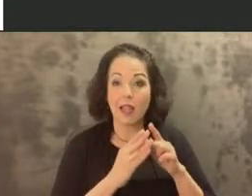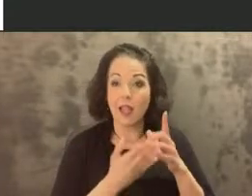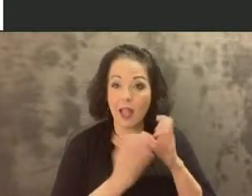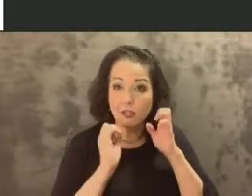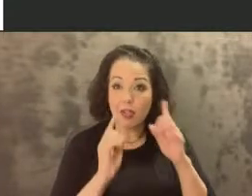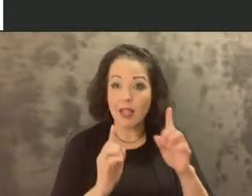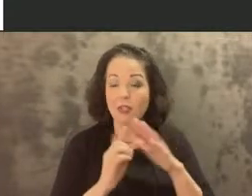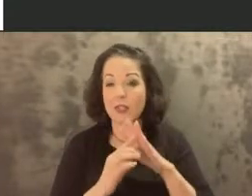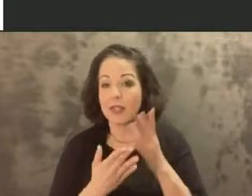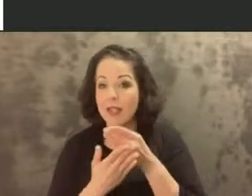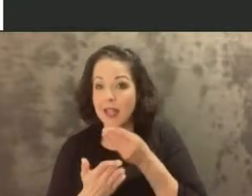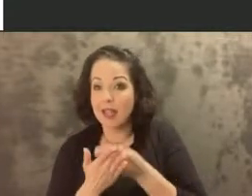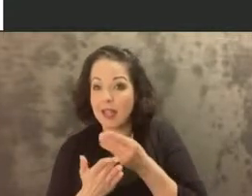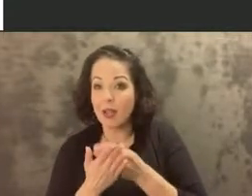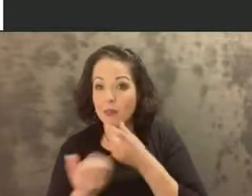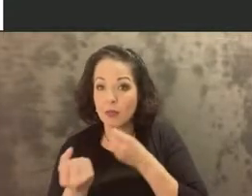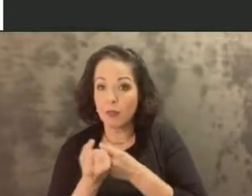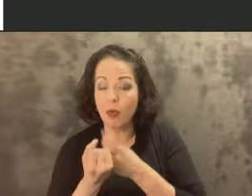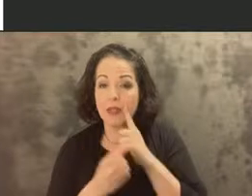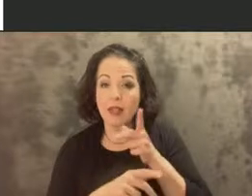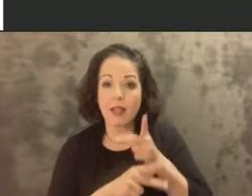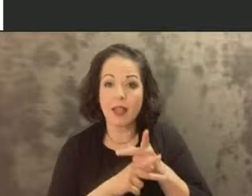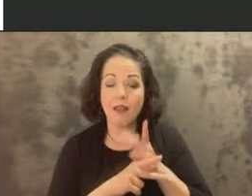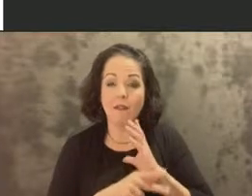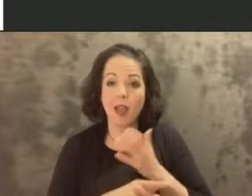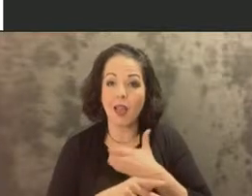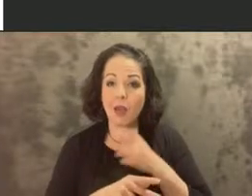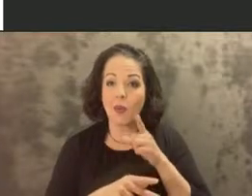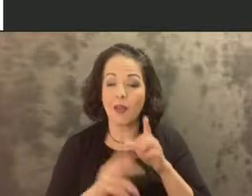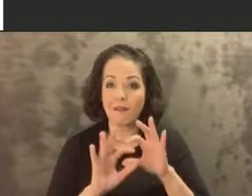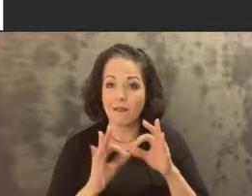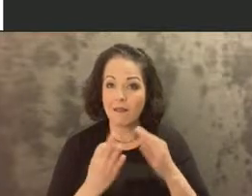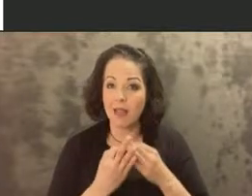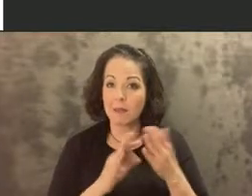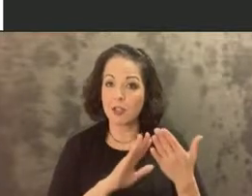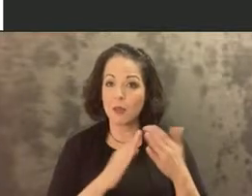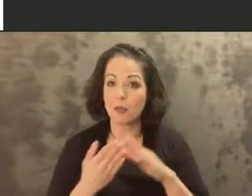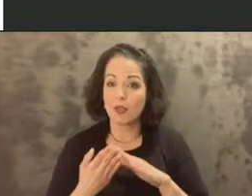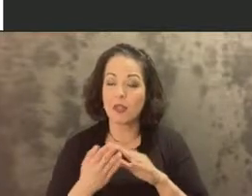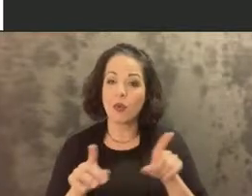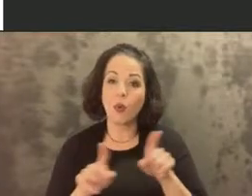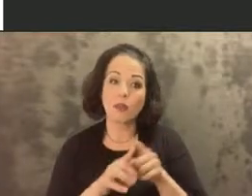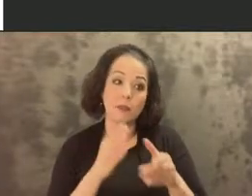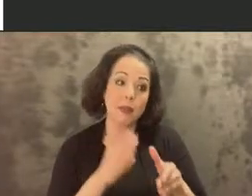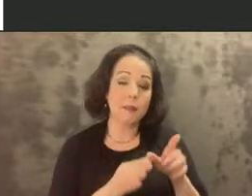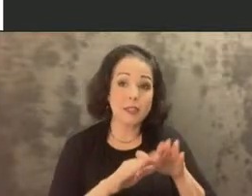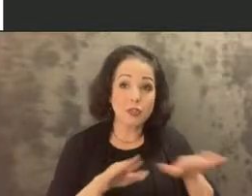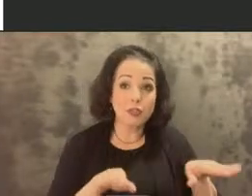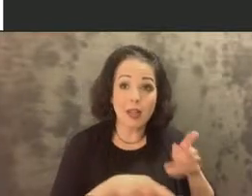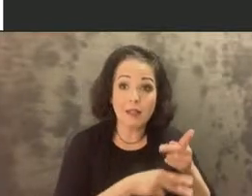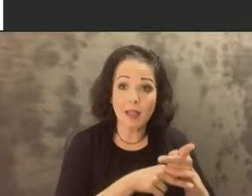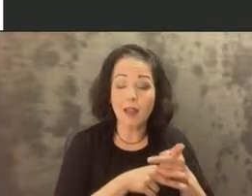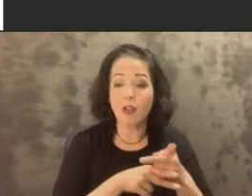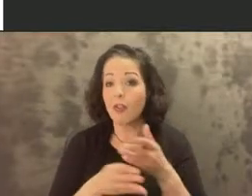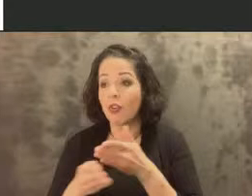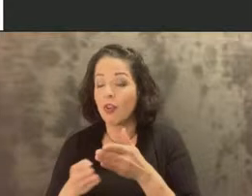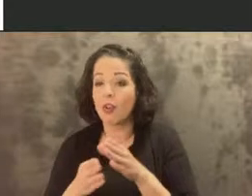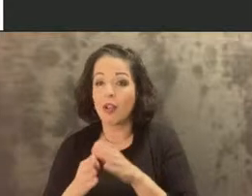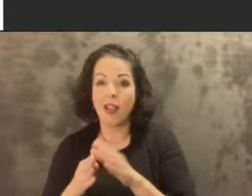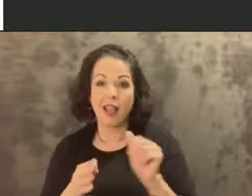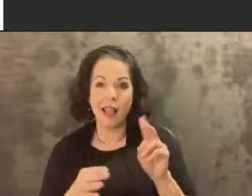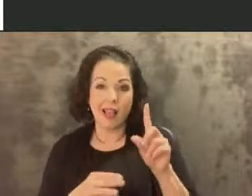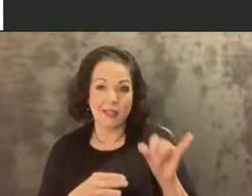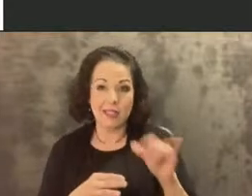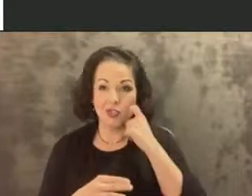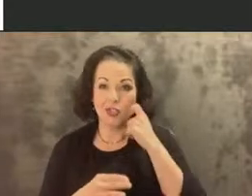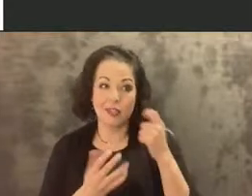support, and the care for our families and communities, whether that's childcare, as Andy